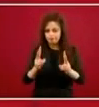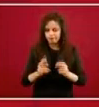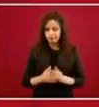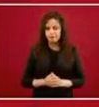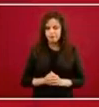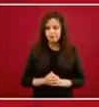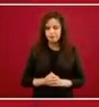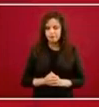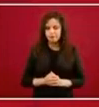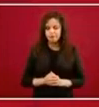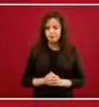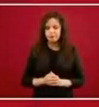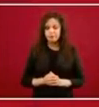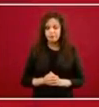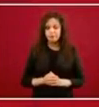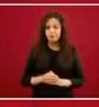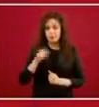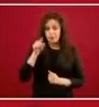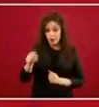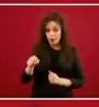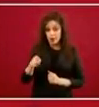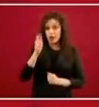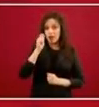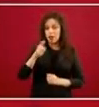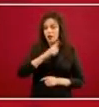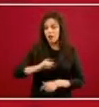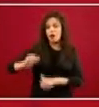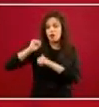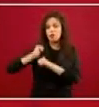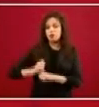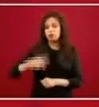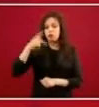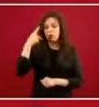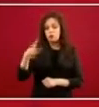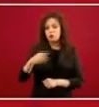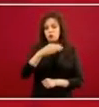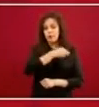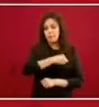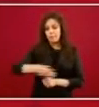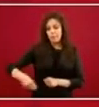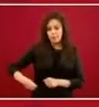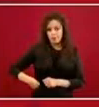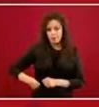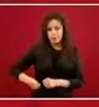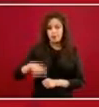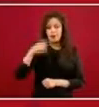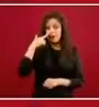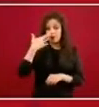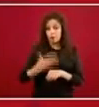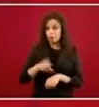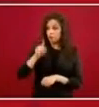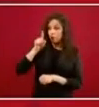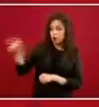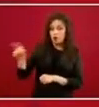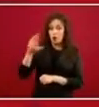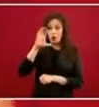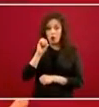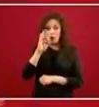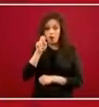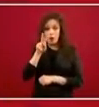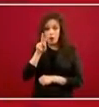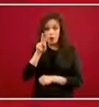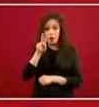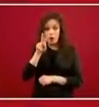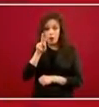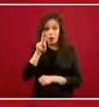talking about the question regarding the funerary services, these guidelines are for